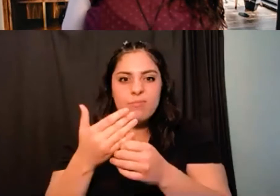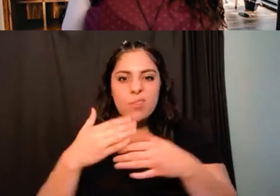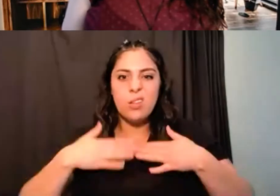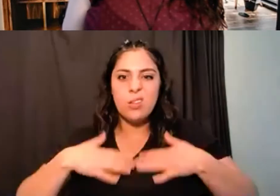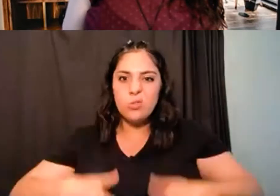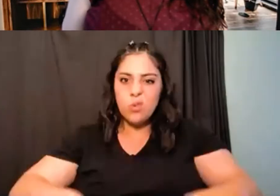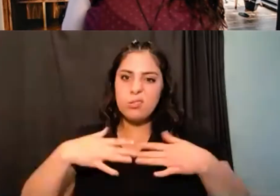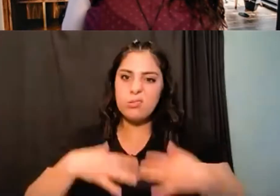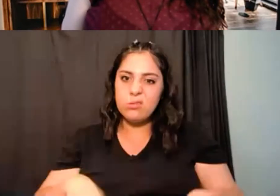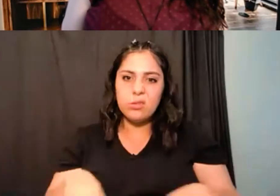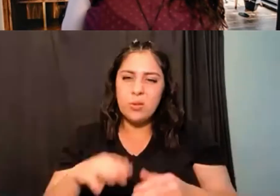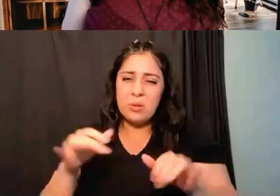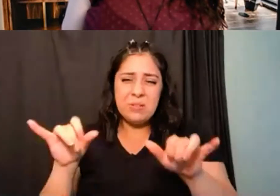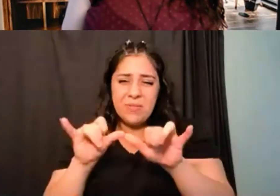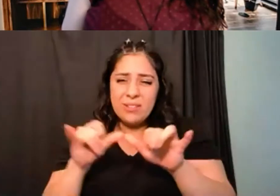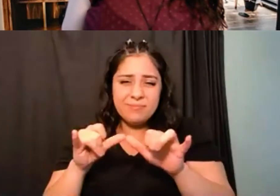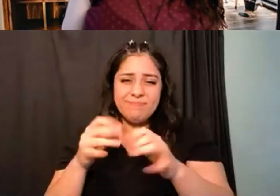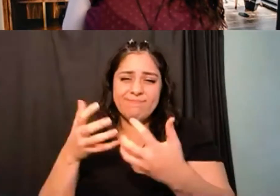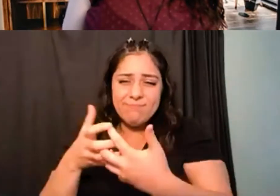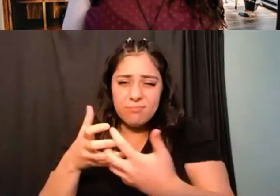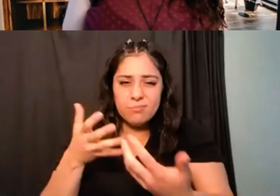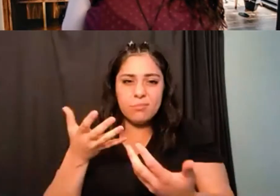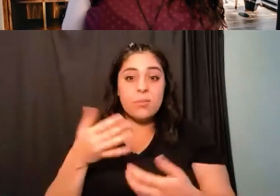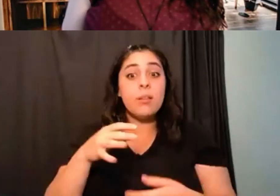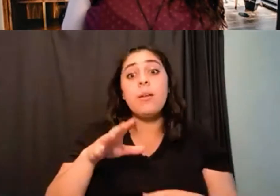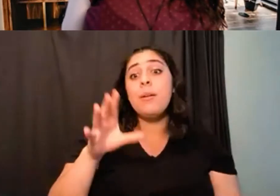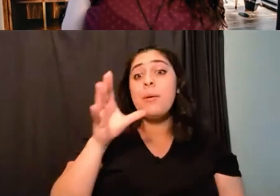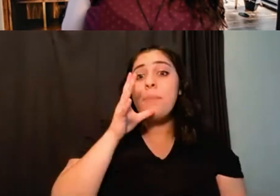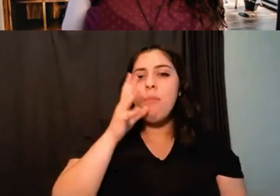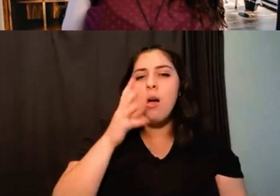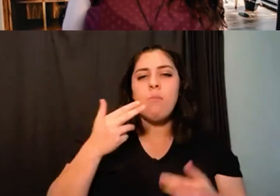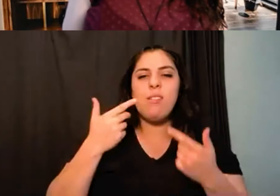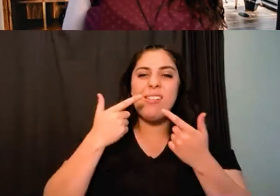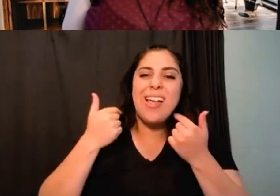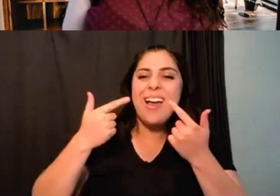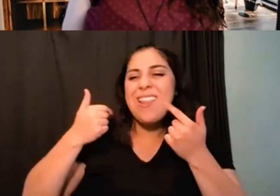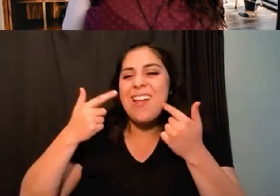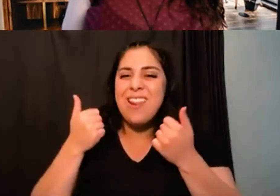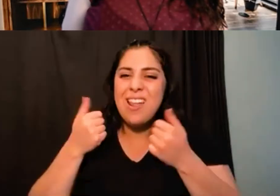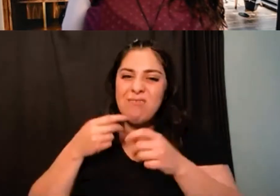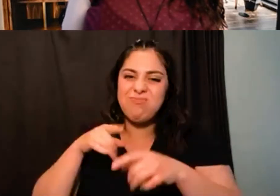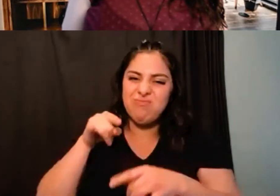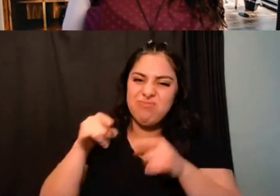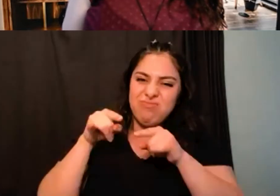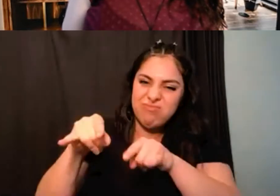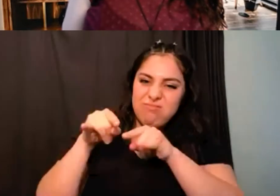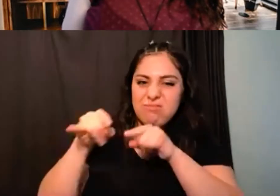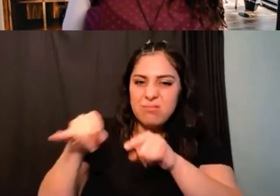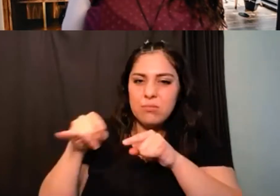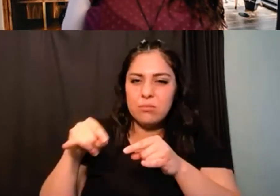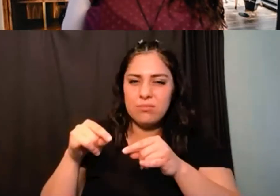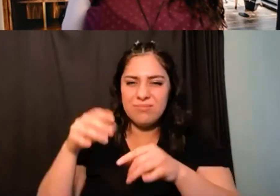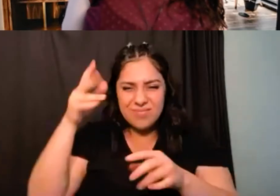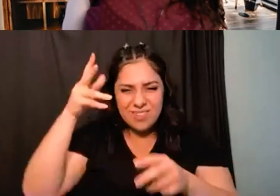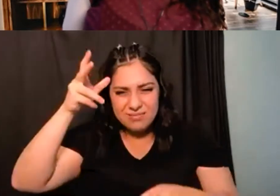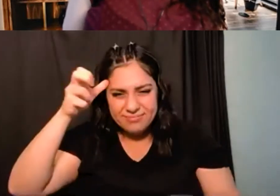Mommy laughed a lot, but not the kind you joined in on. It was a wicked kind of thing, villainous, the kind